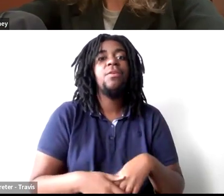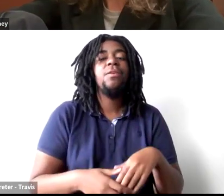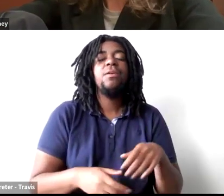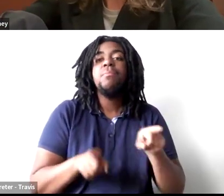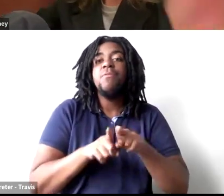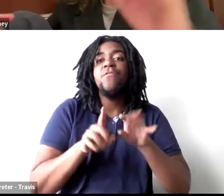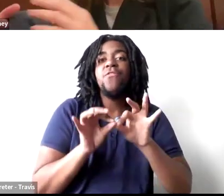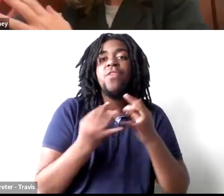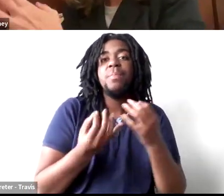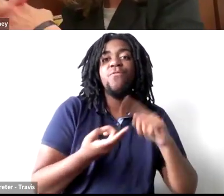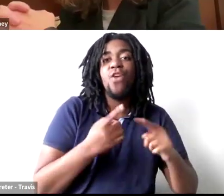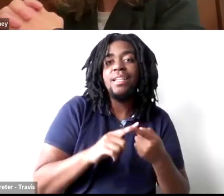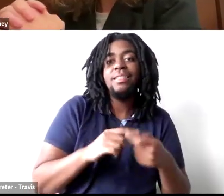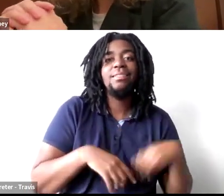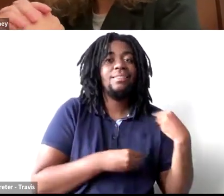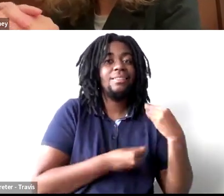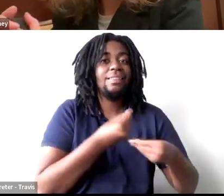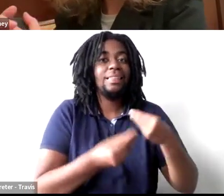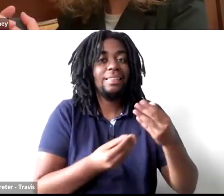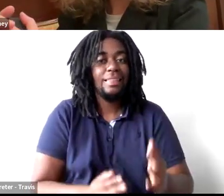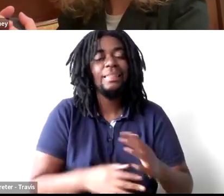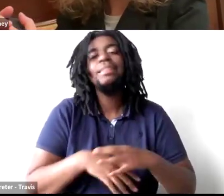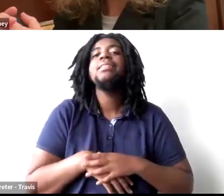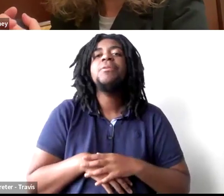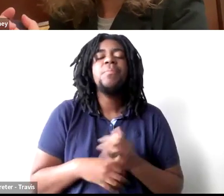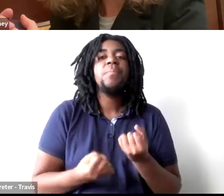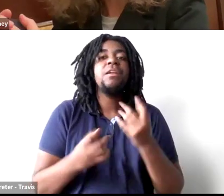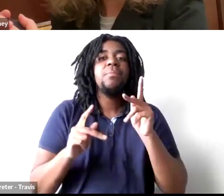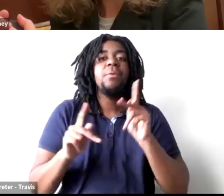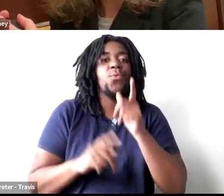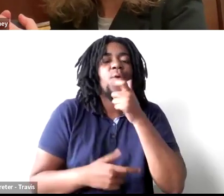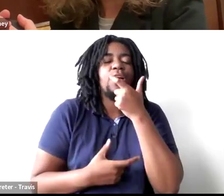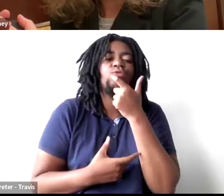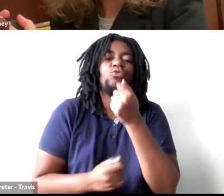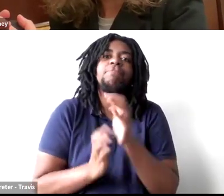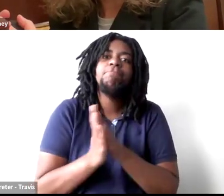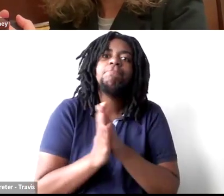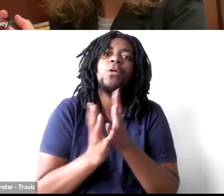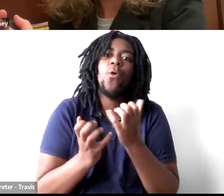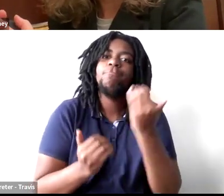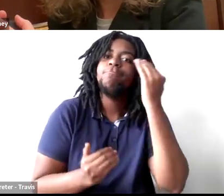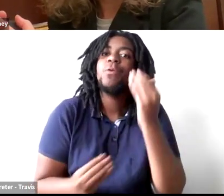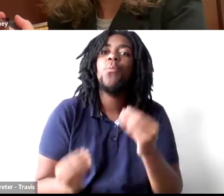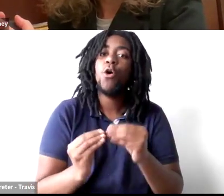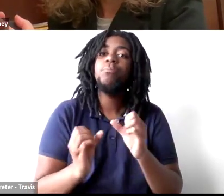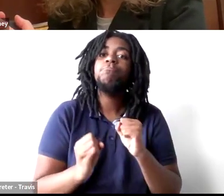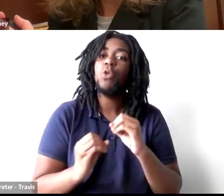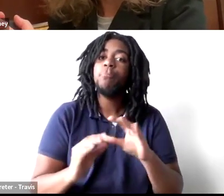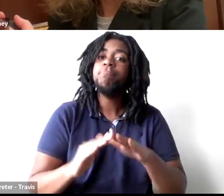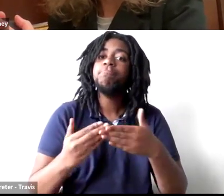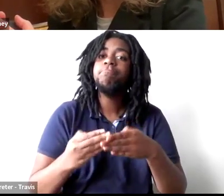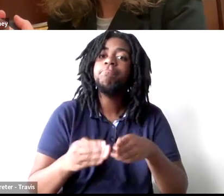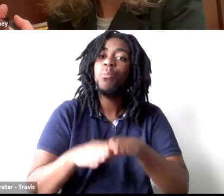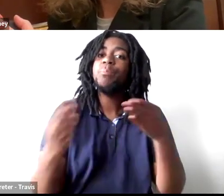a lot of people who are going to be very, very interested to learn more. So let's get started with some questions.